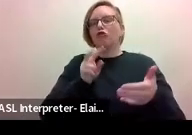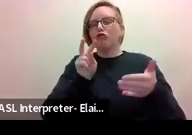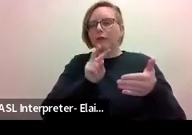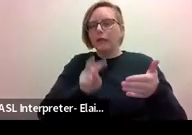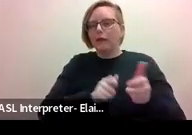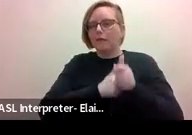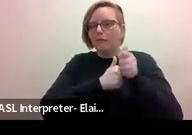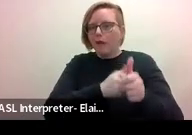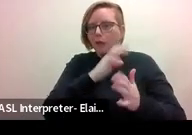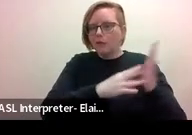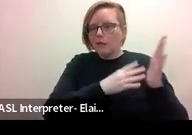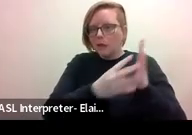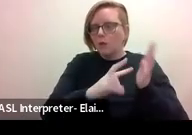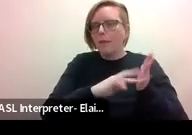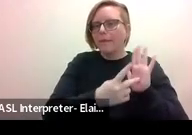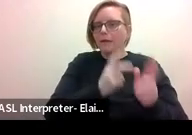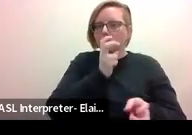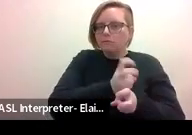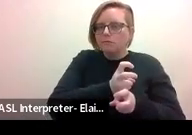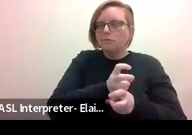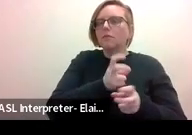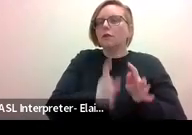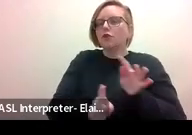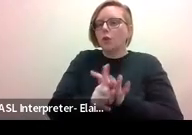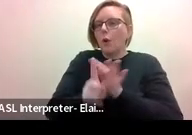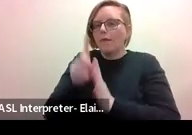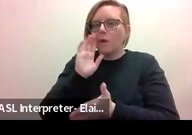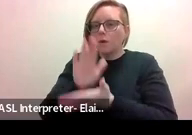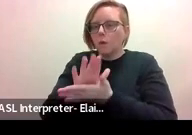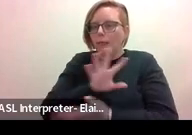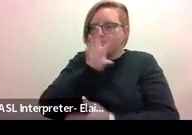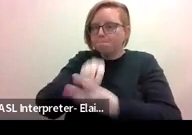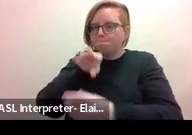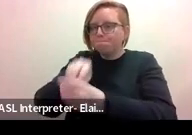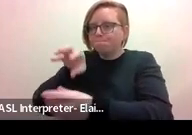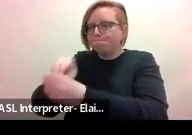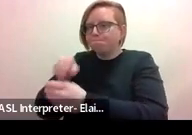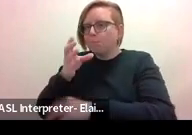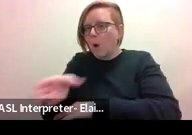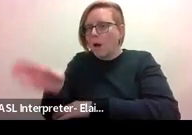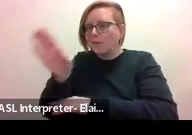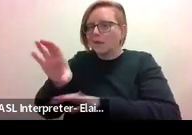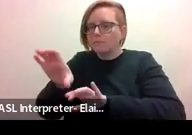his ability to attend school and participate in all daily activities across his day.